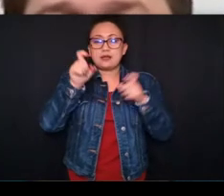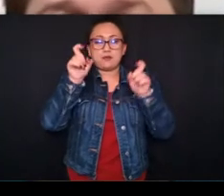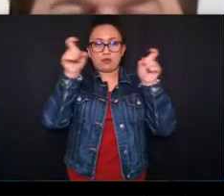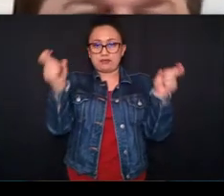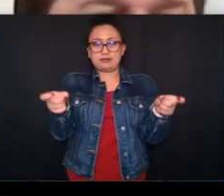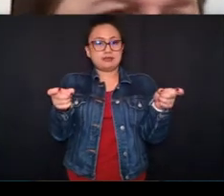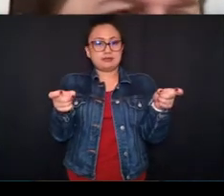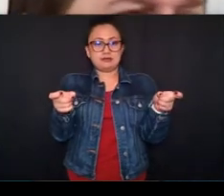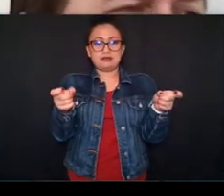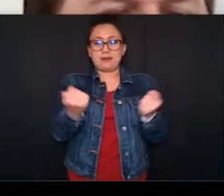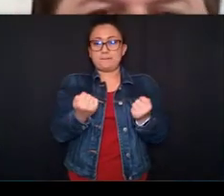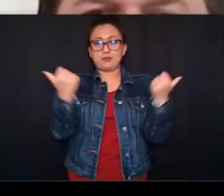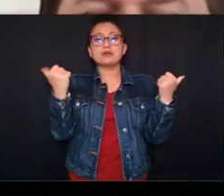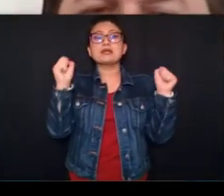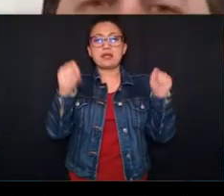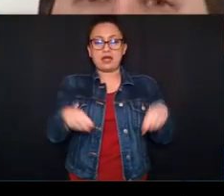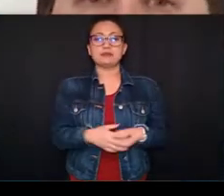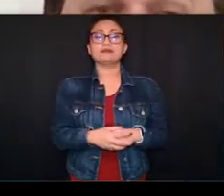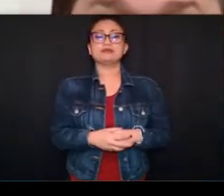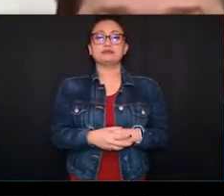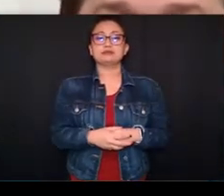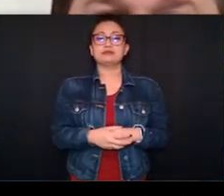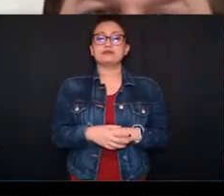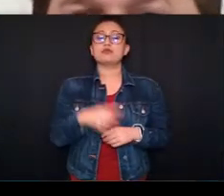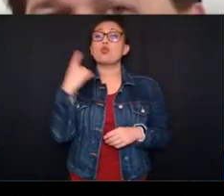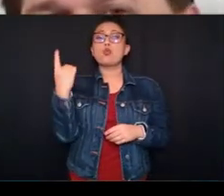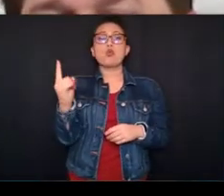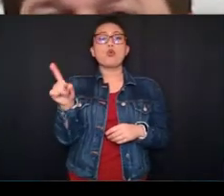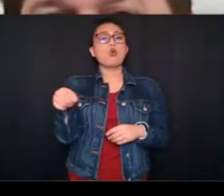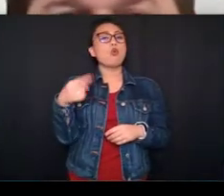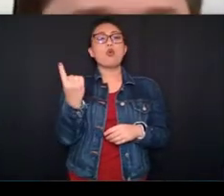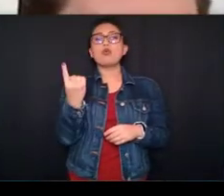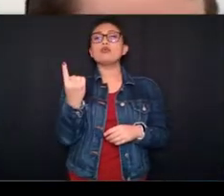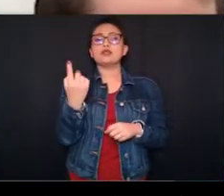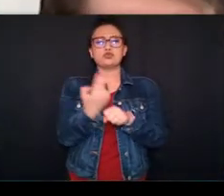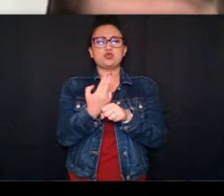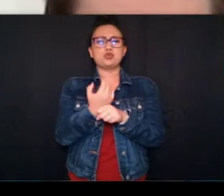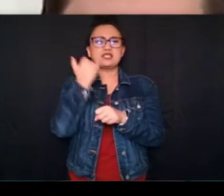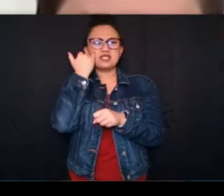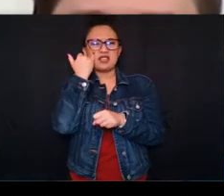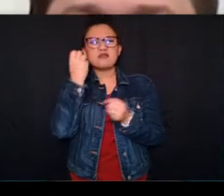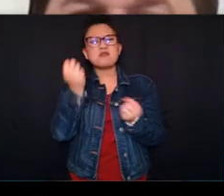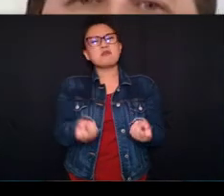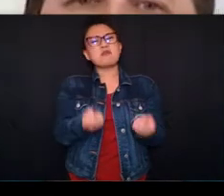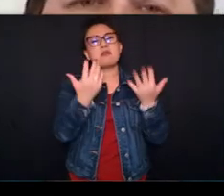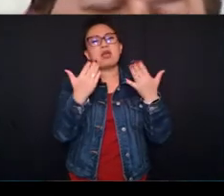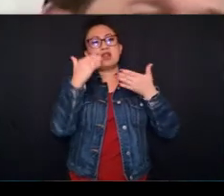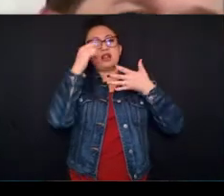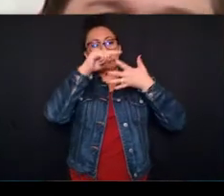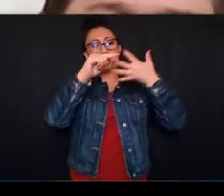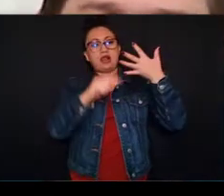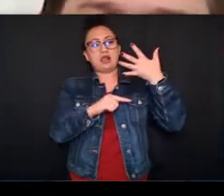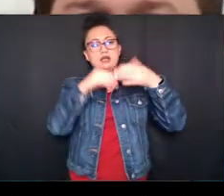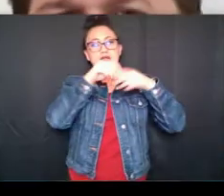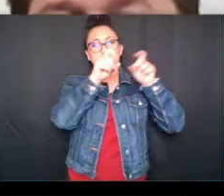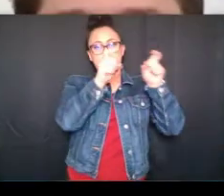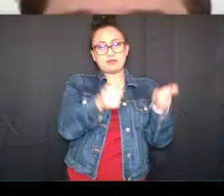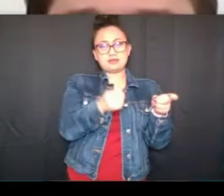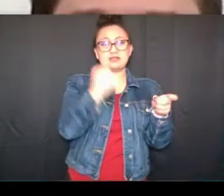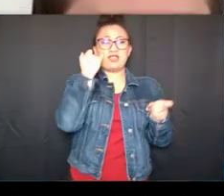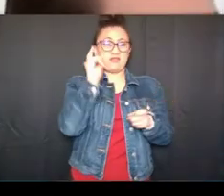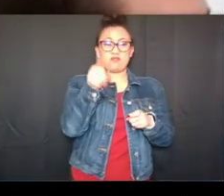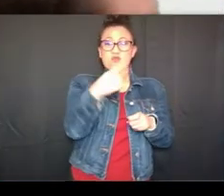for this problem. Parentheses only make sense when you have multiple things going on inside. If you do everything and you just get one number, then you can drop the parentheses. They don't